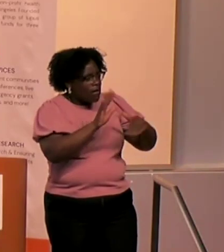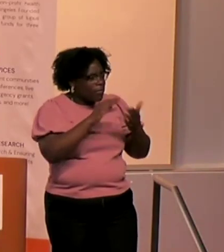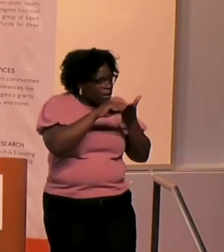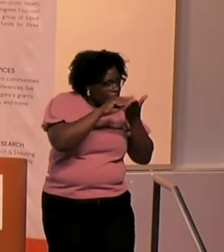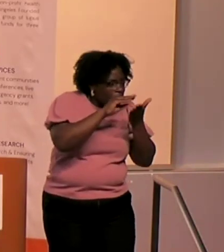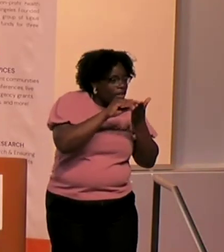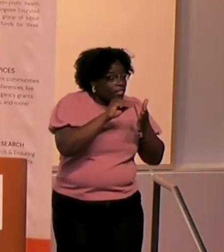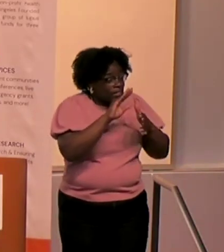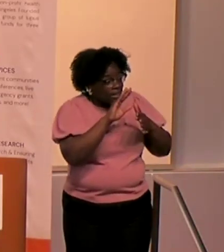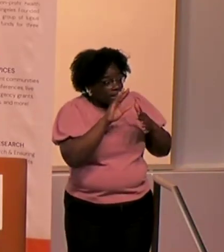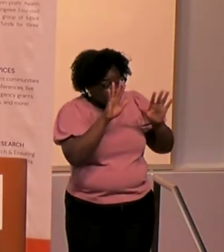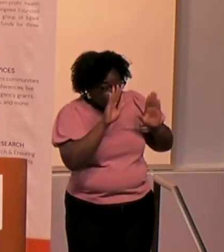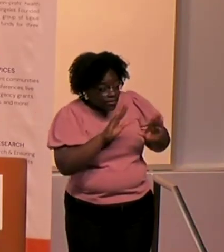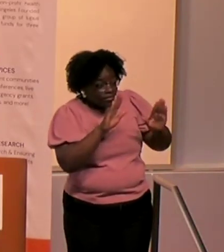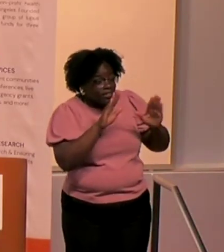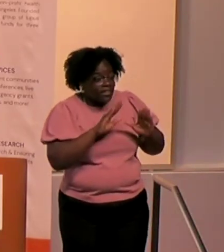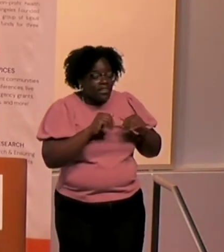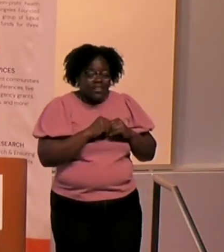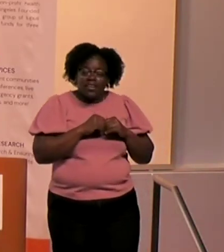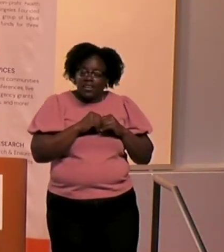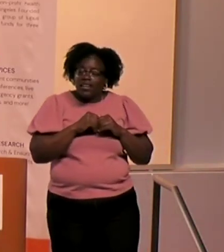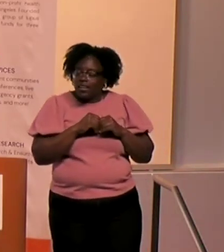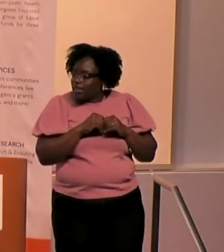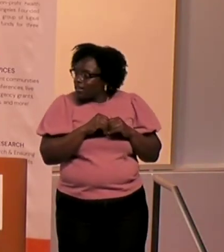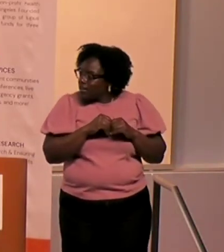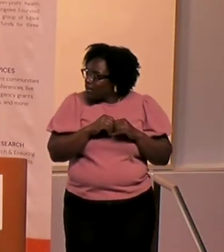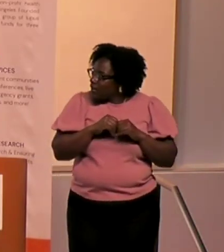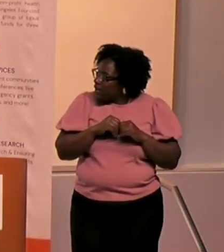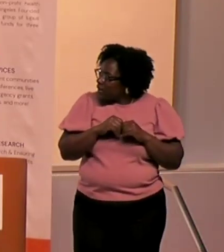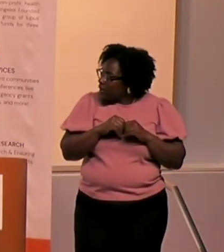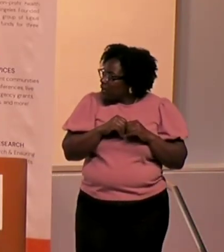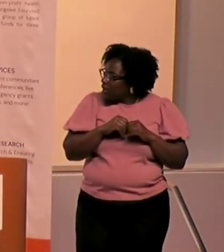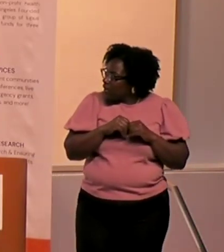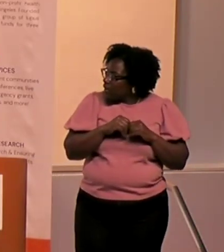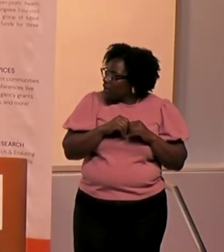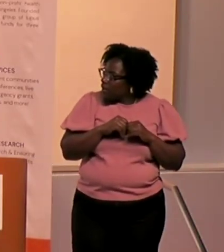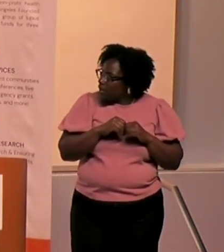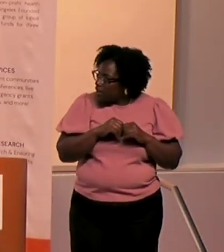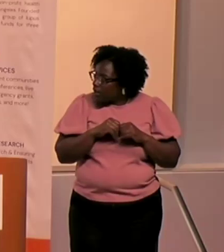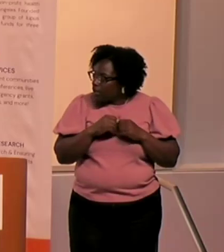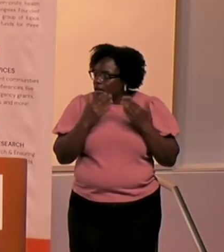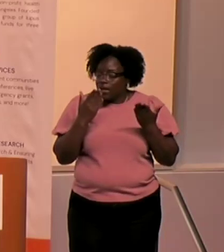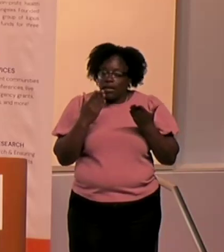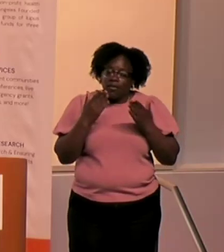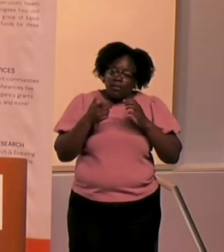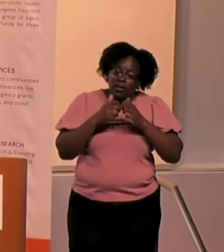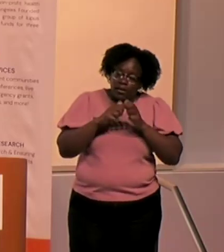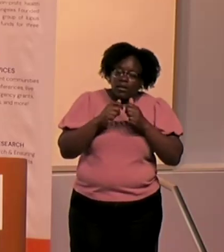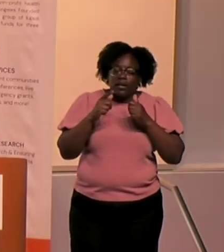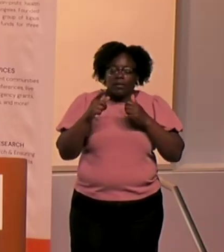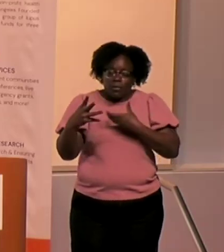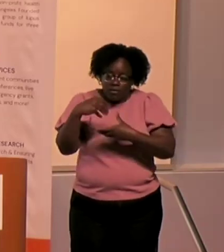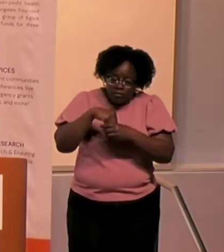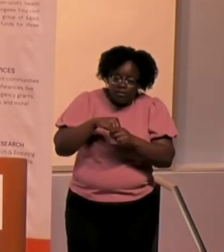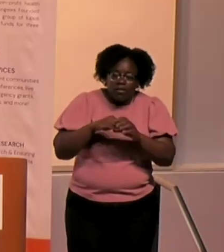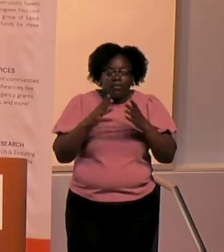it. That's great. I would hope that that's like a standard baseline for anyone. But yeah, I've had situations where it's been a little bit more involved. They've